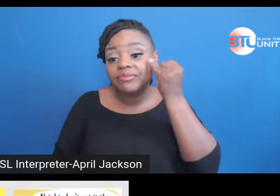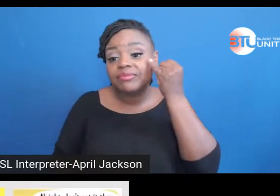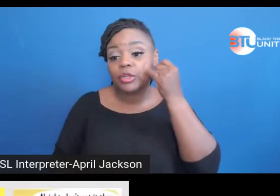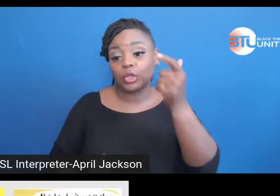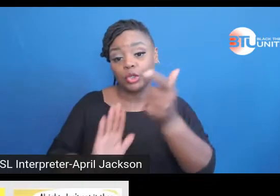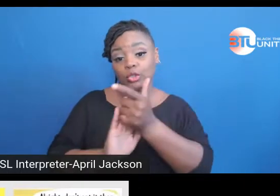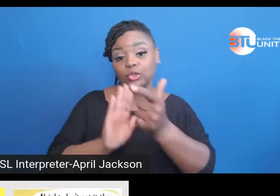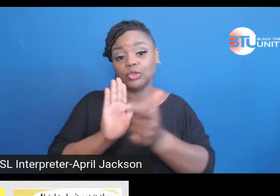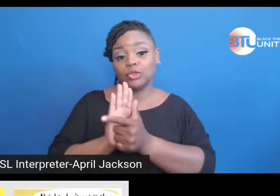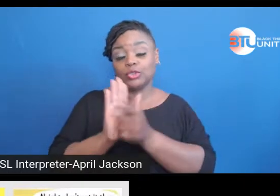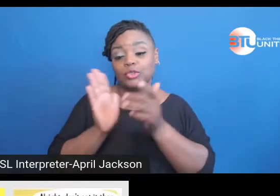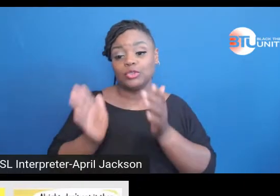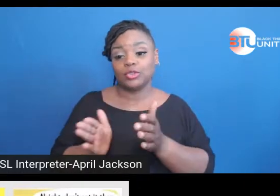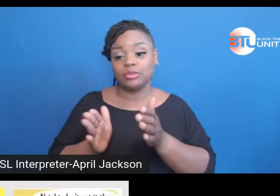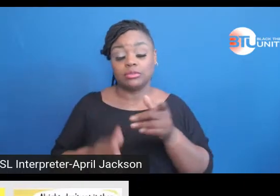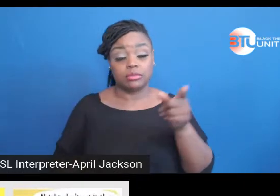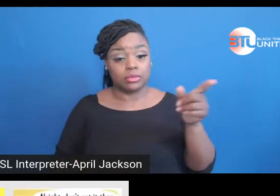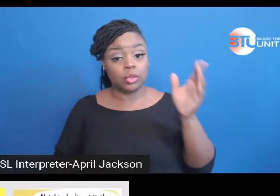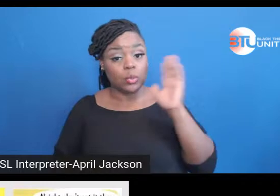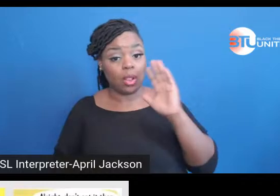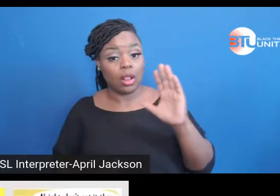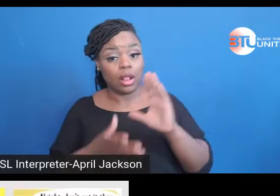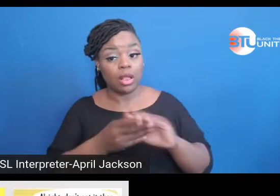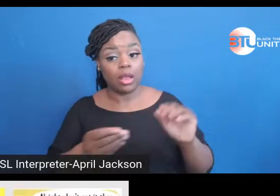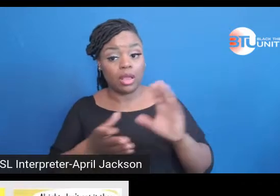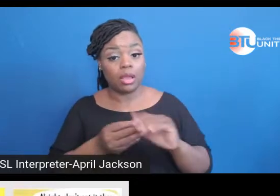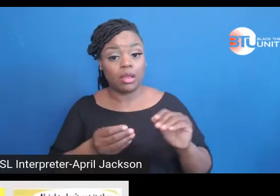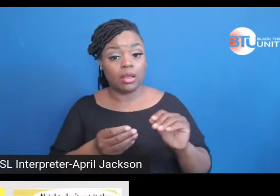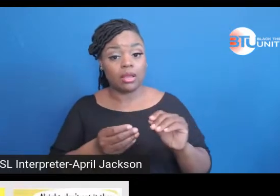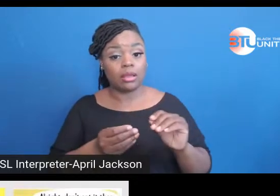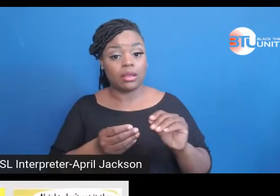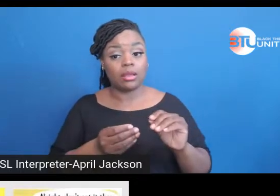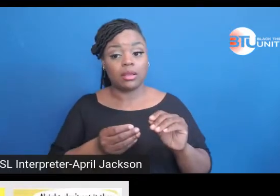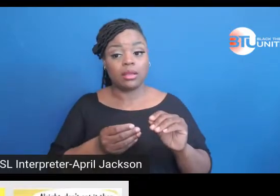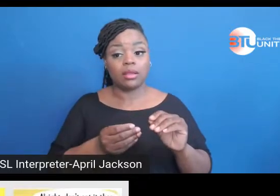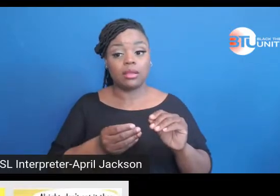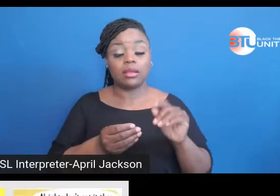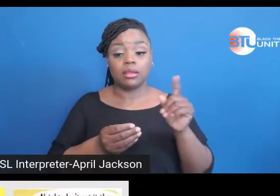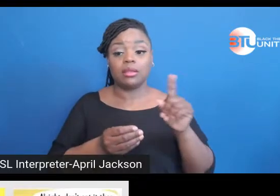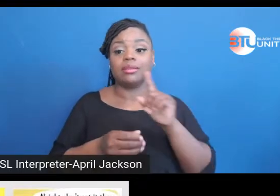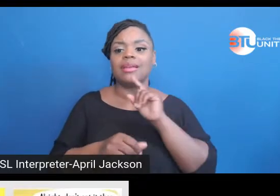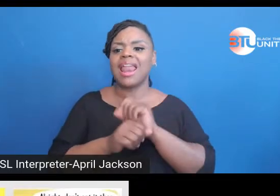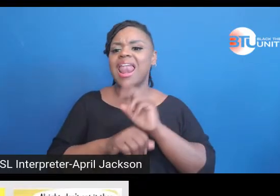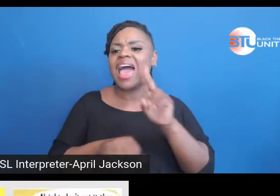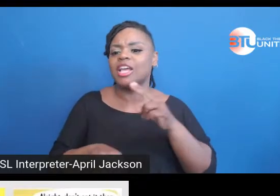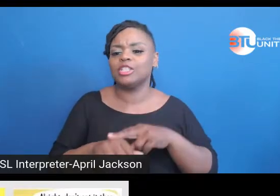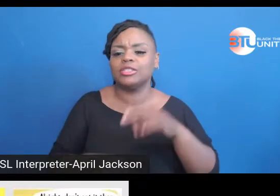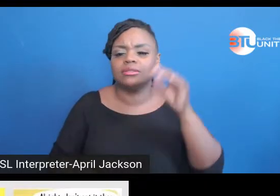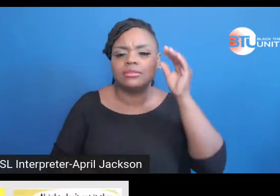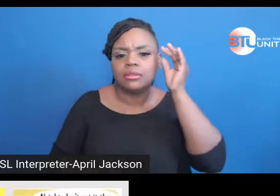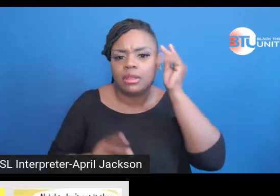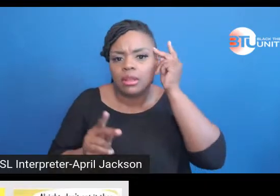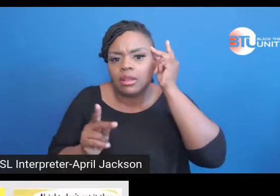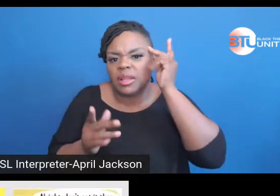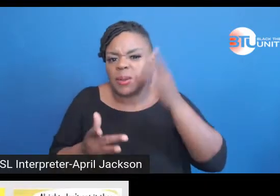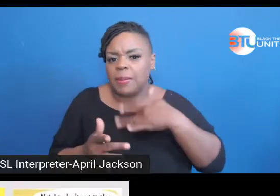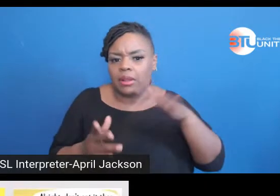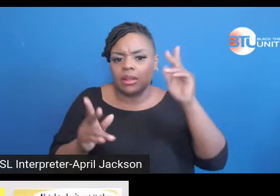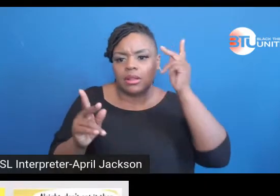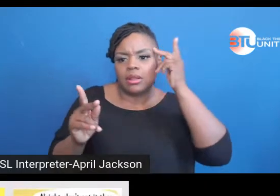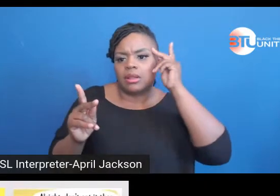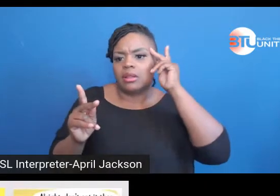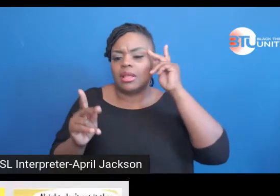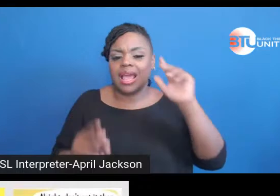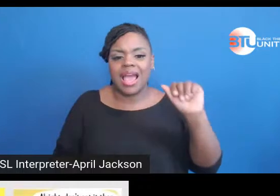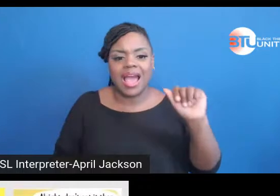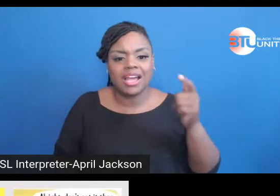She would tell you, because she's naturally skeptical, to avoid agents, managers, casting directors, et cetera, who